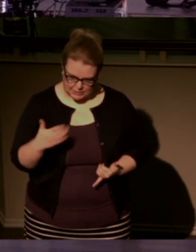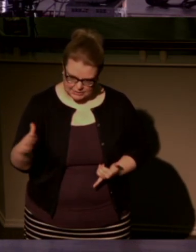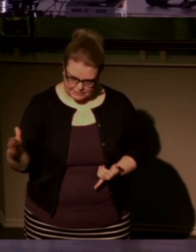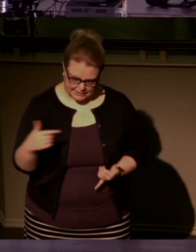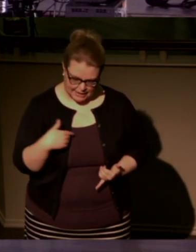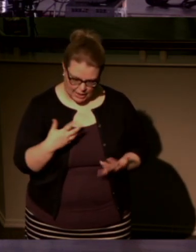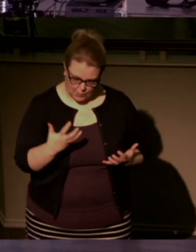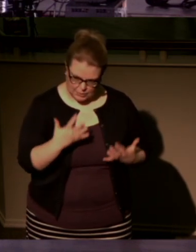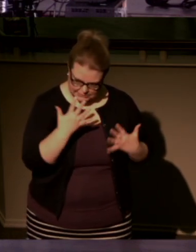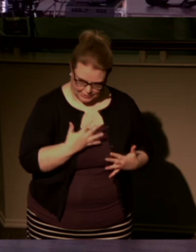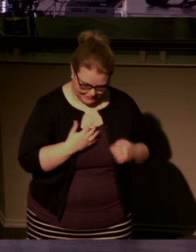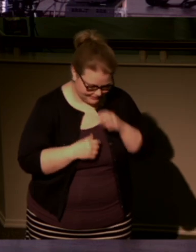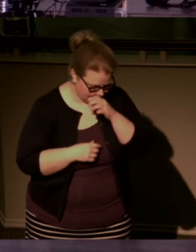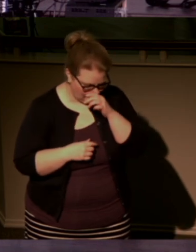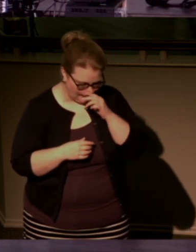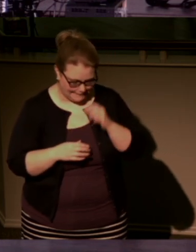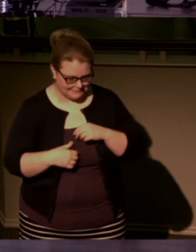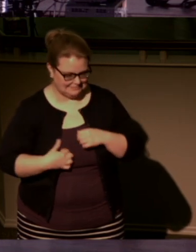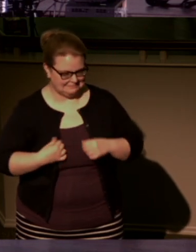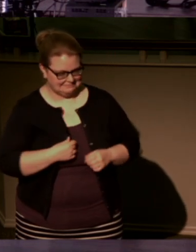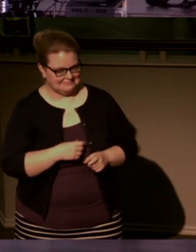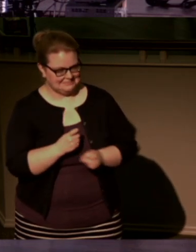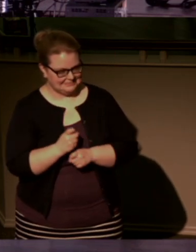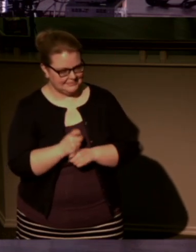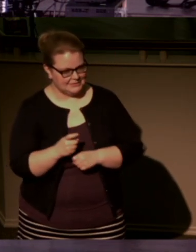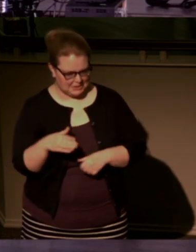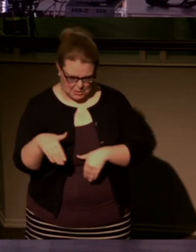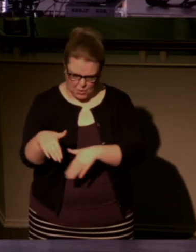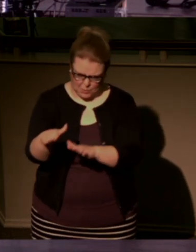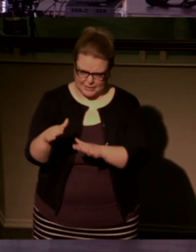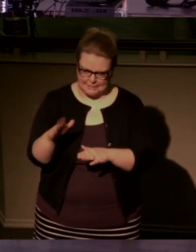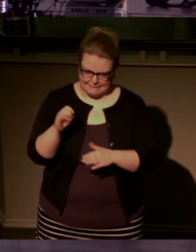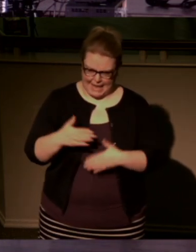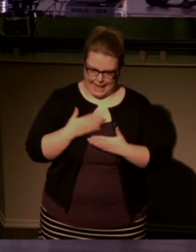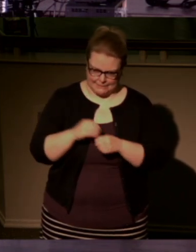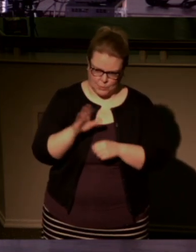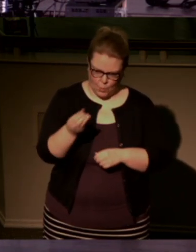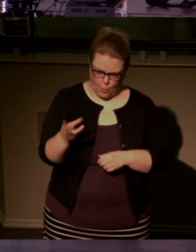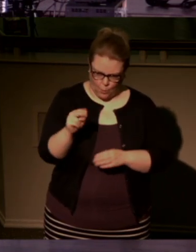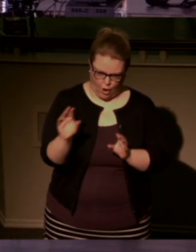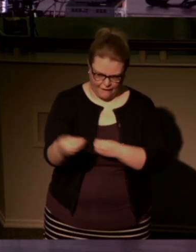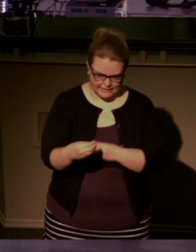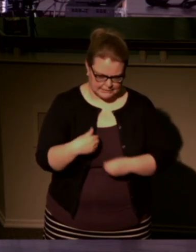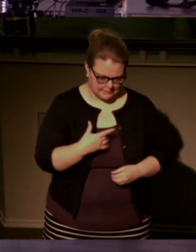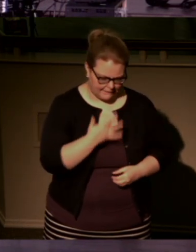Glad she's got her own office. Comes in all chipper. Go on down the hall. Leave me alone.